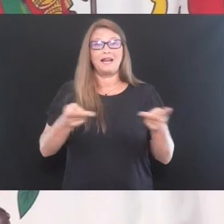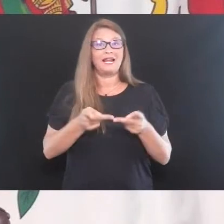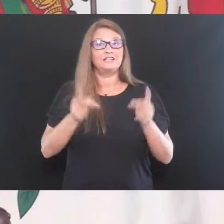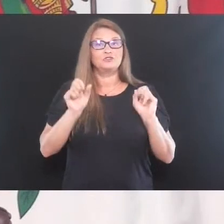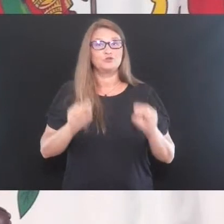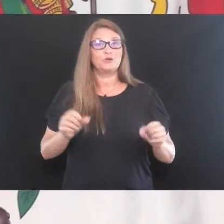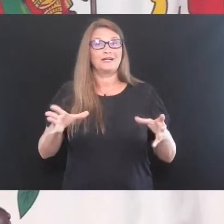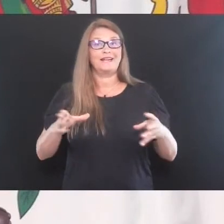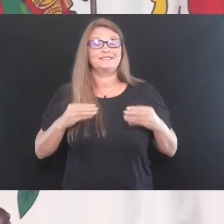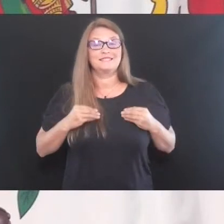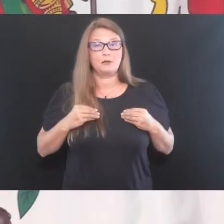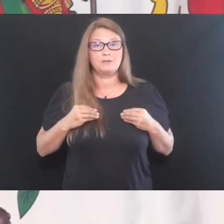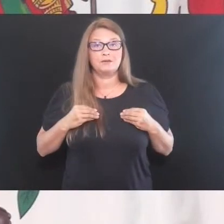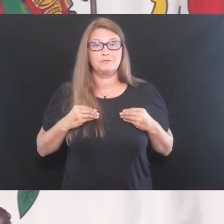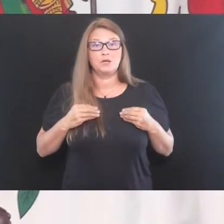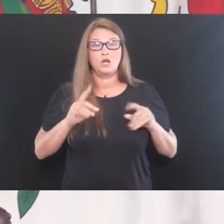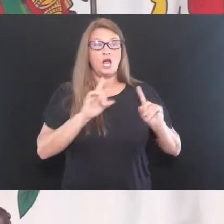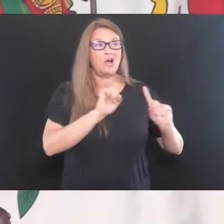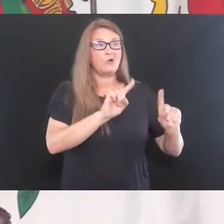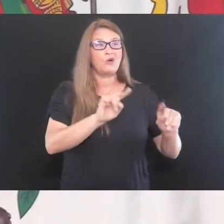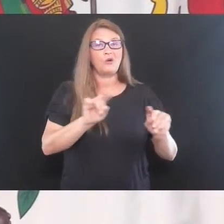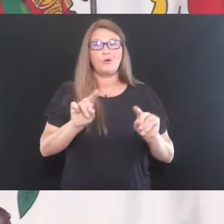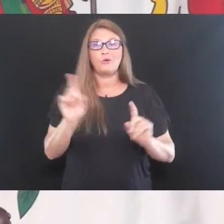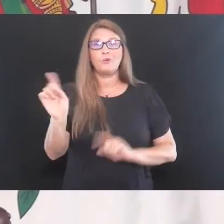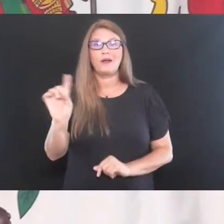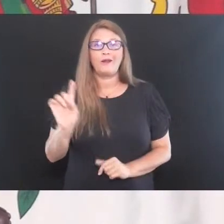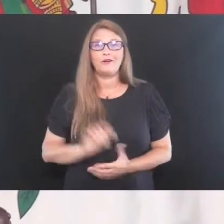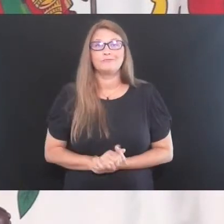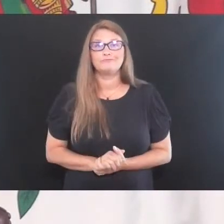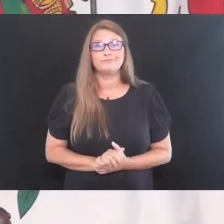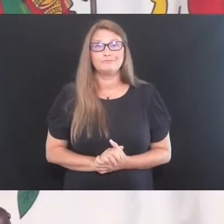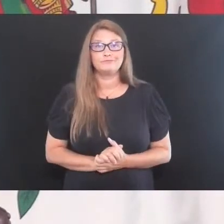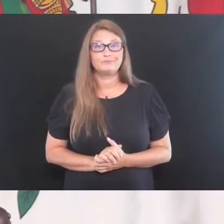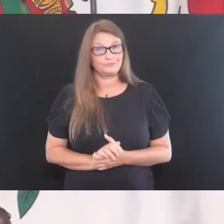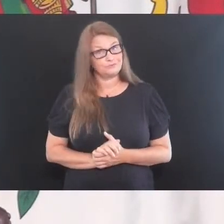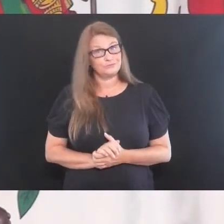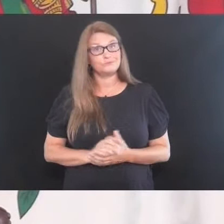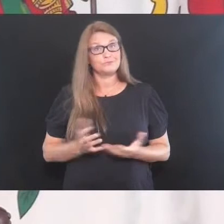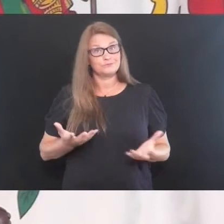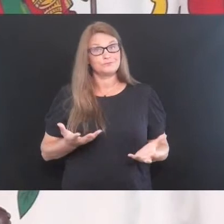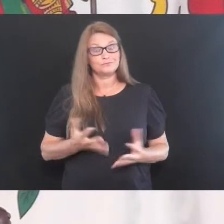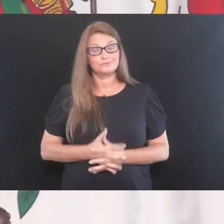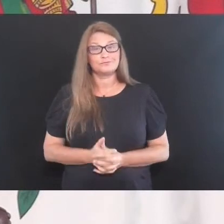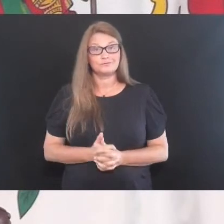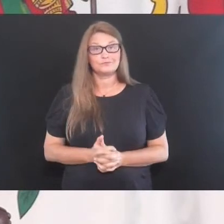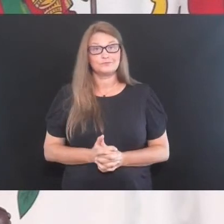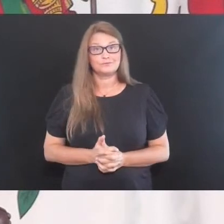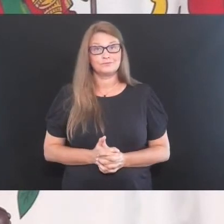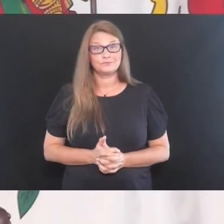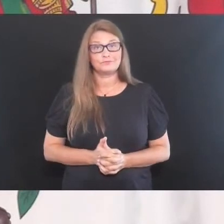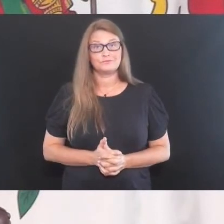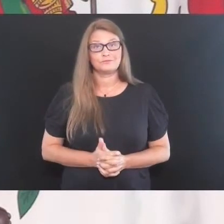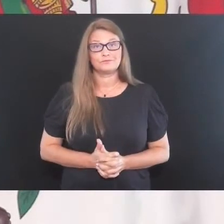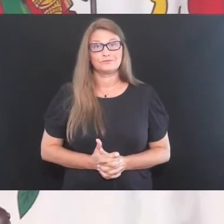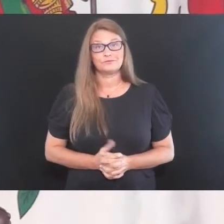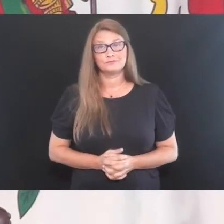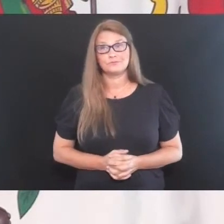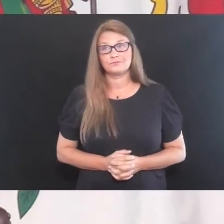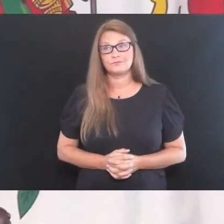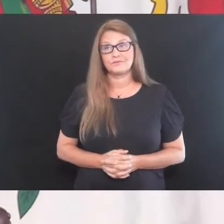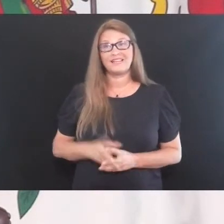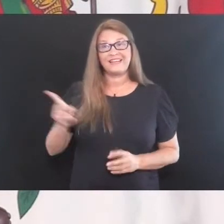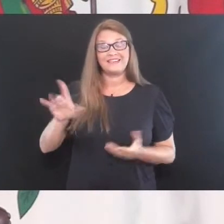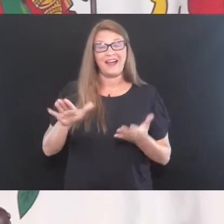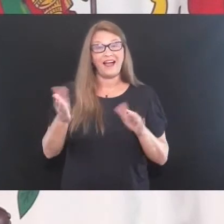no place to go, and in all that, with COVID, they lost